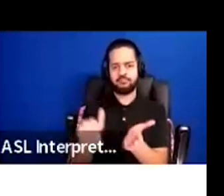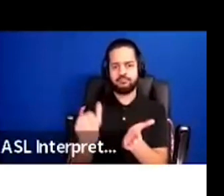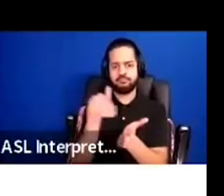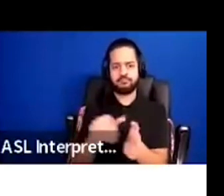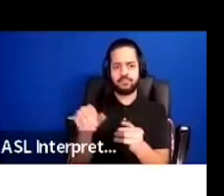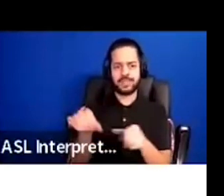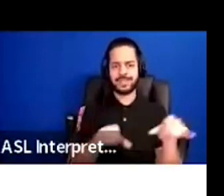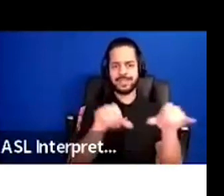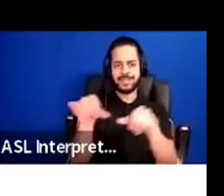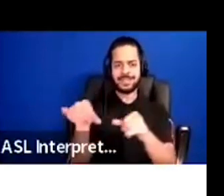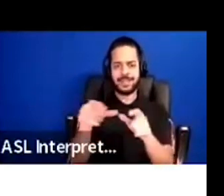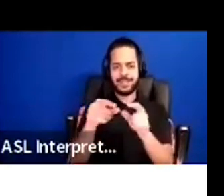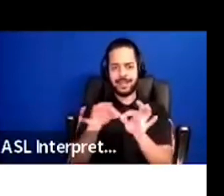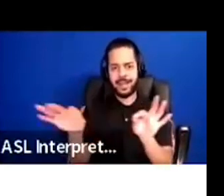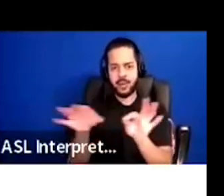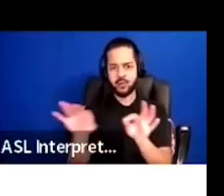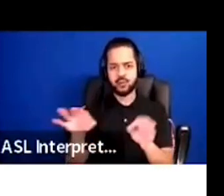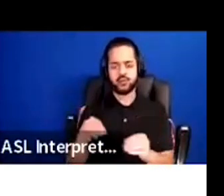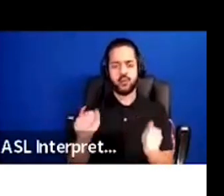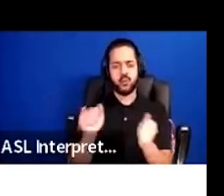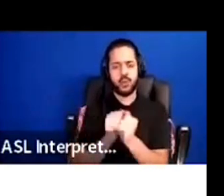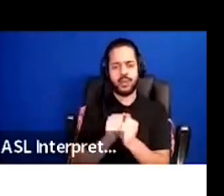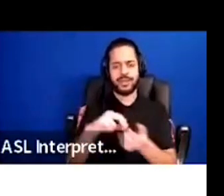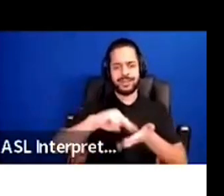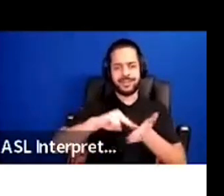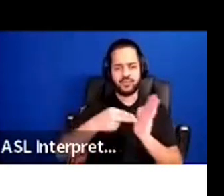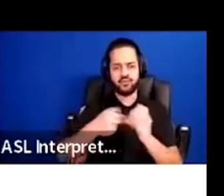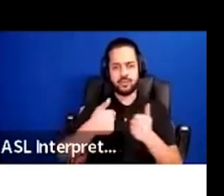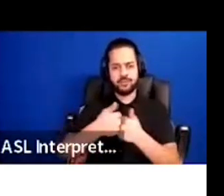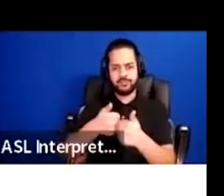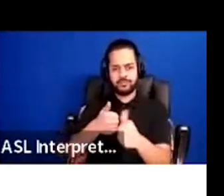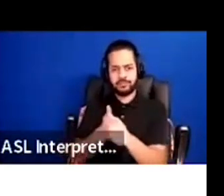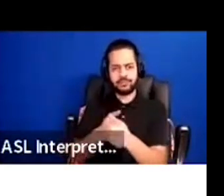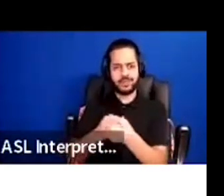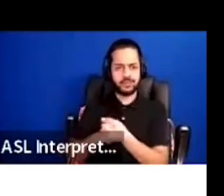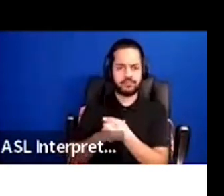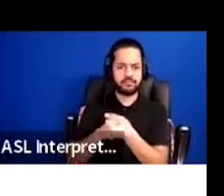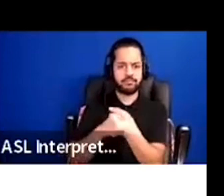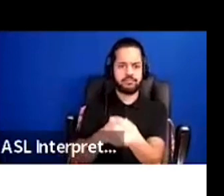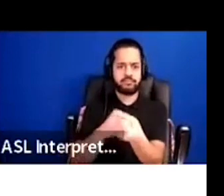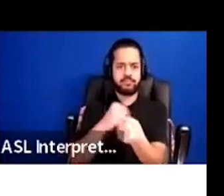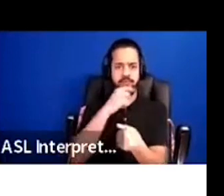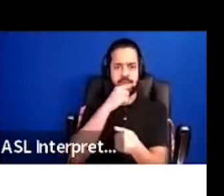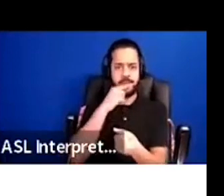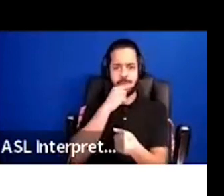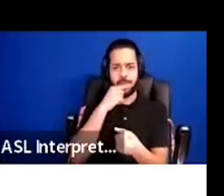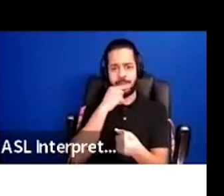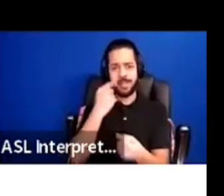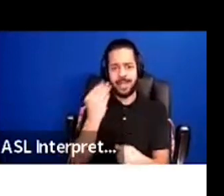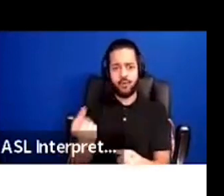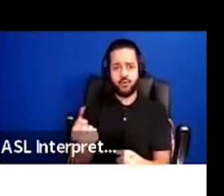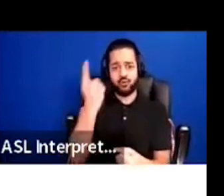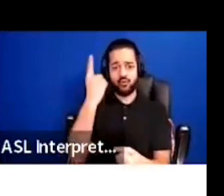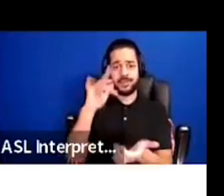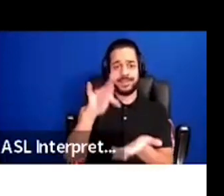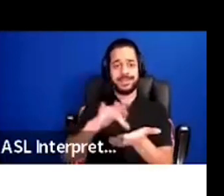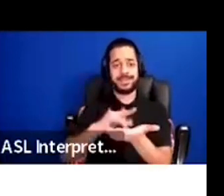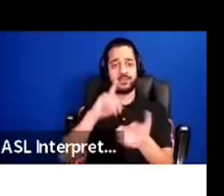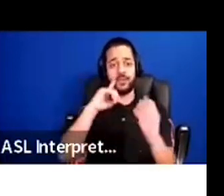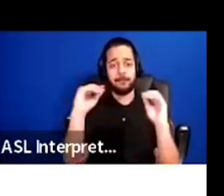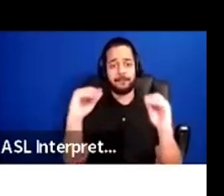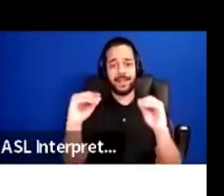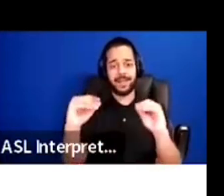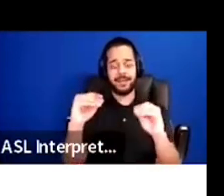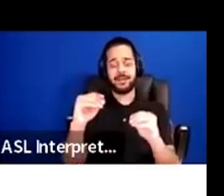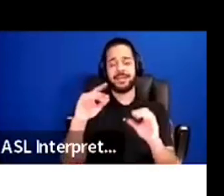being intentional, and also understanding that teaching to the middle is not